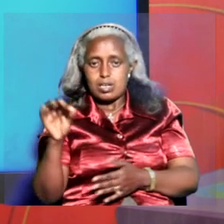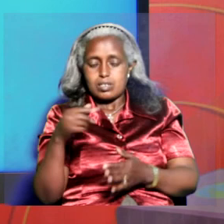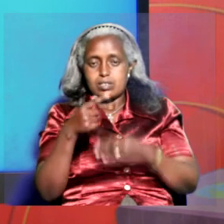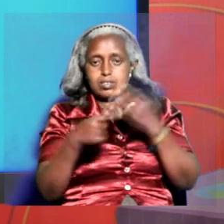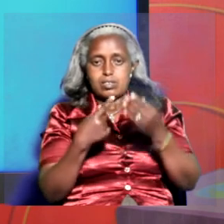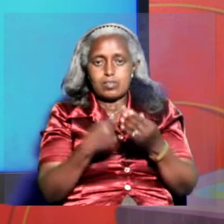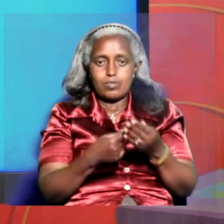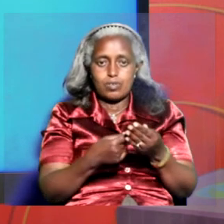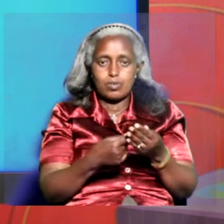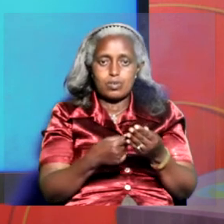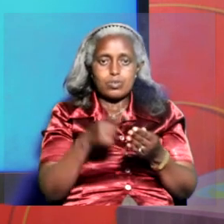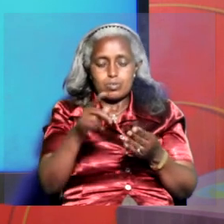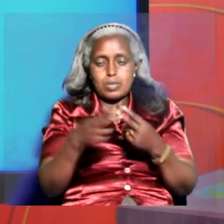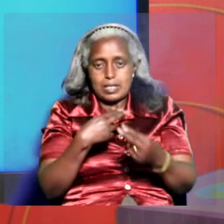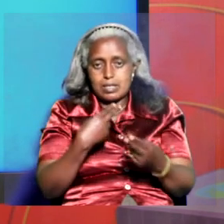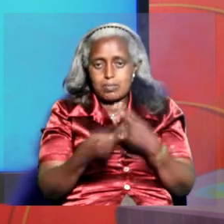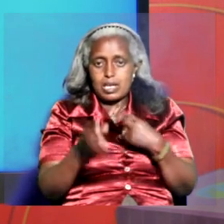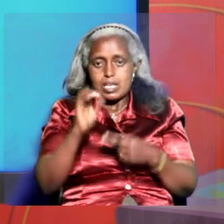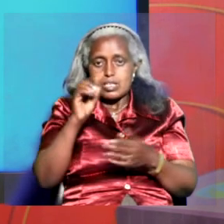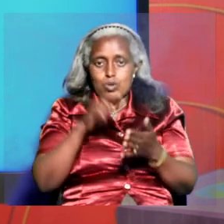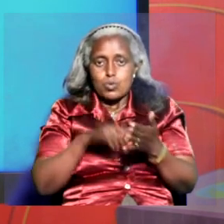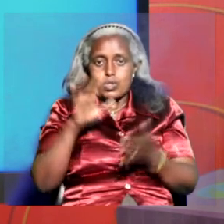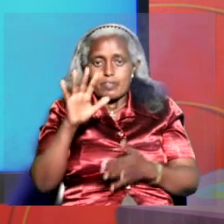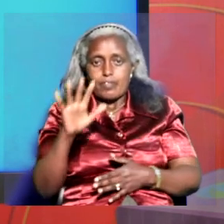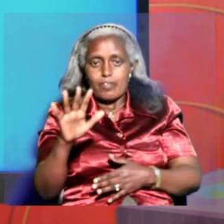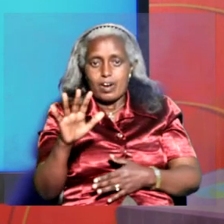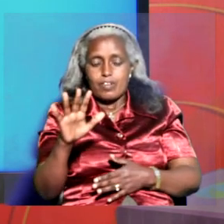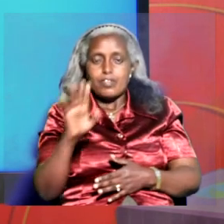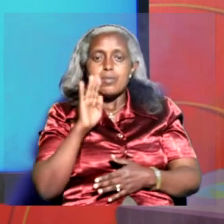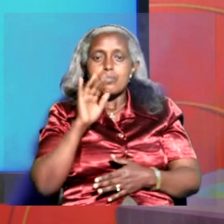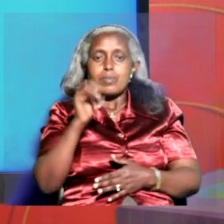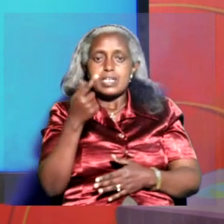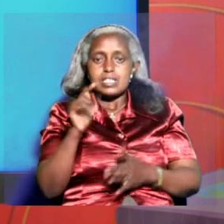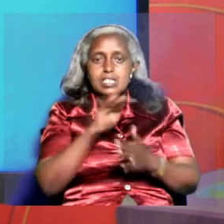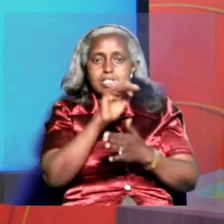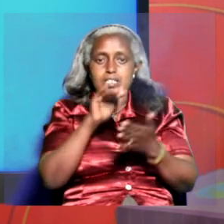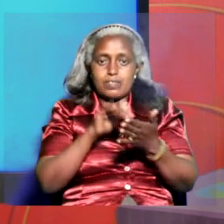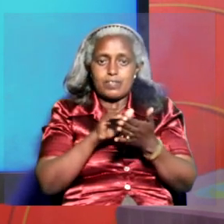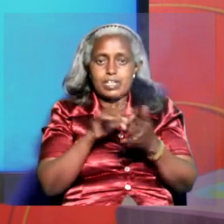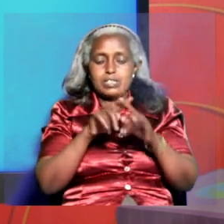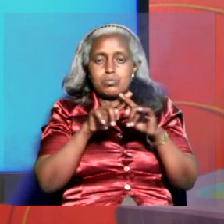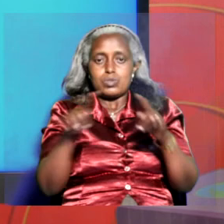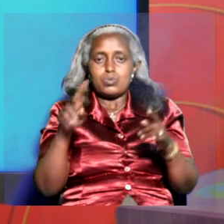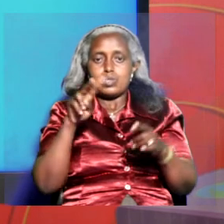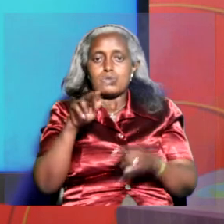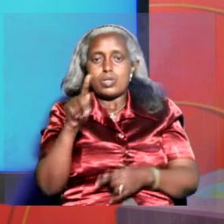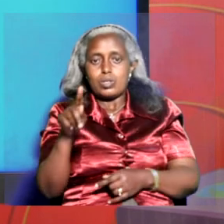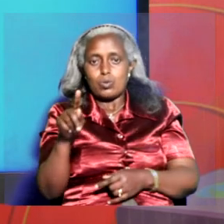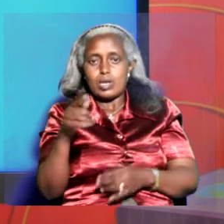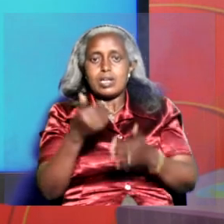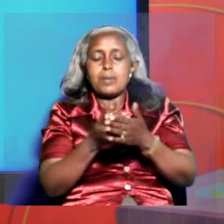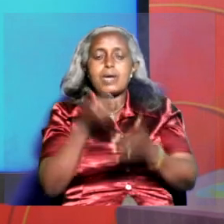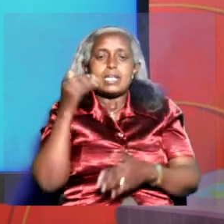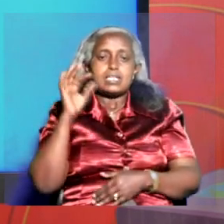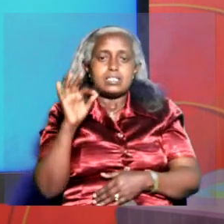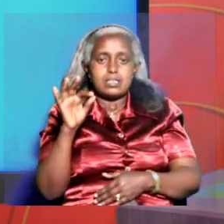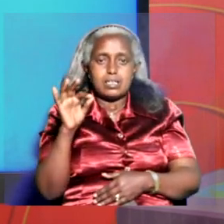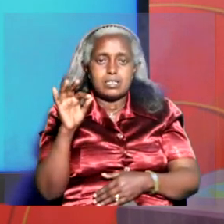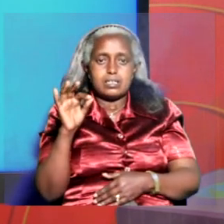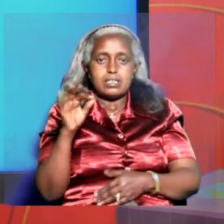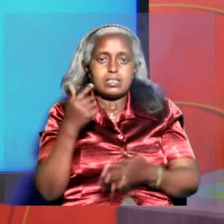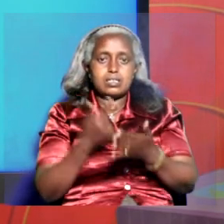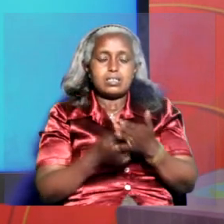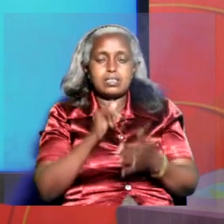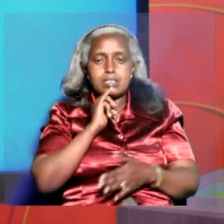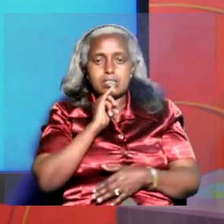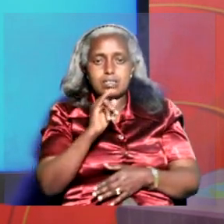Therefore, you multiply 0.5 by the difference between these two, 21 minus 9. So